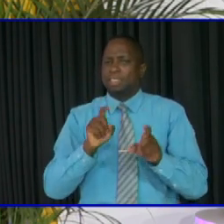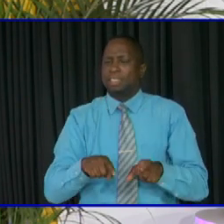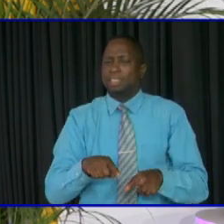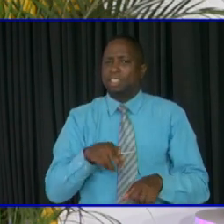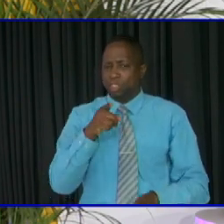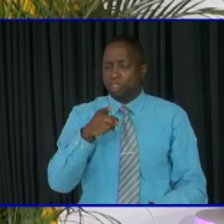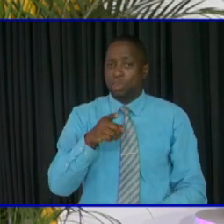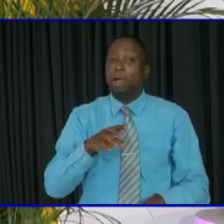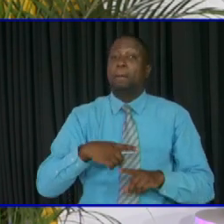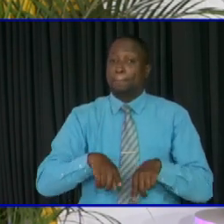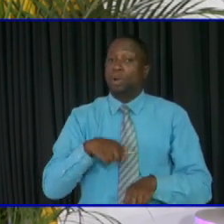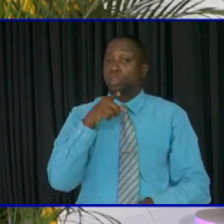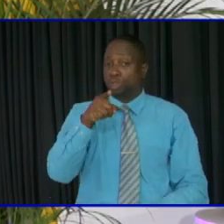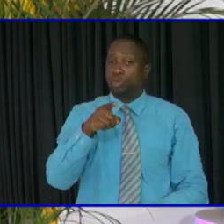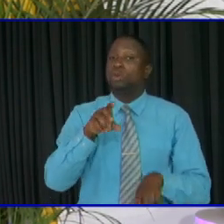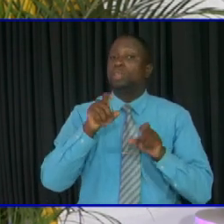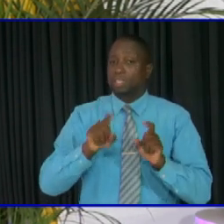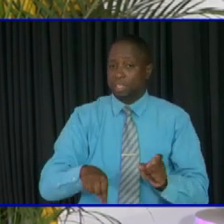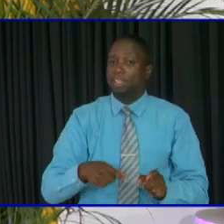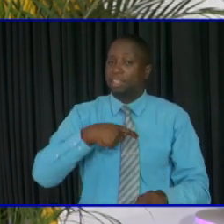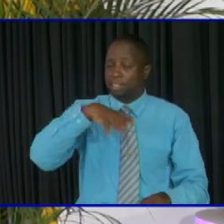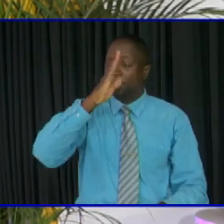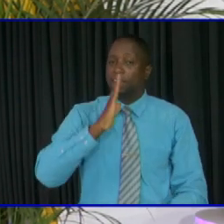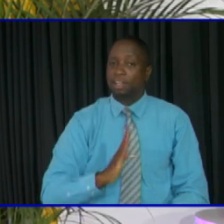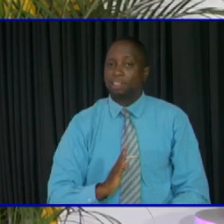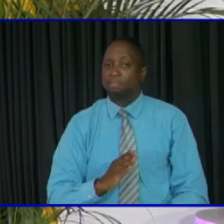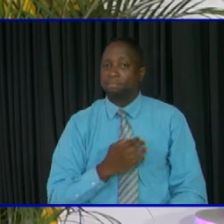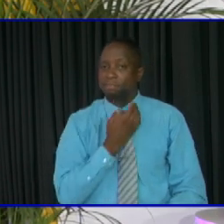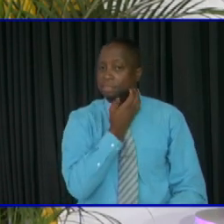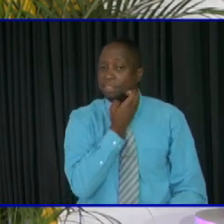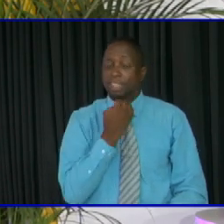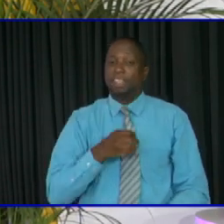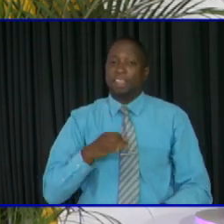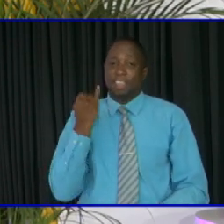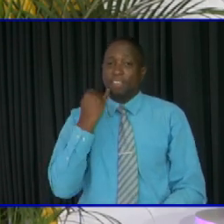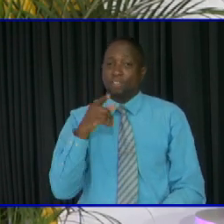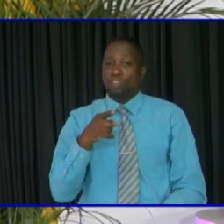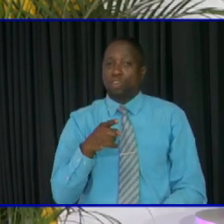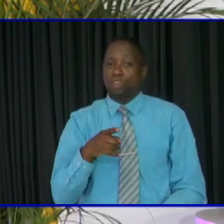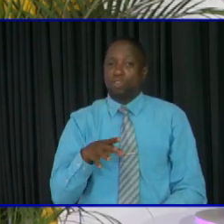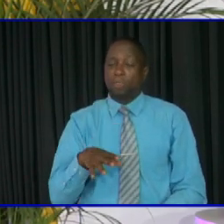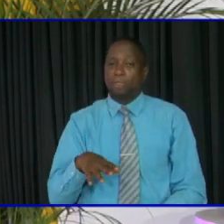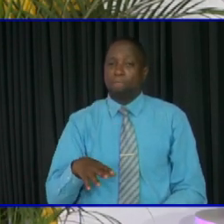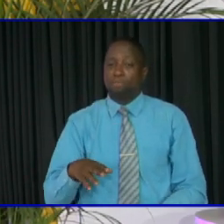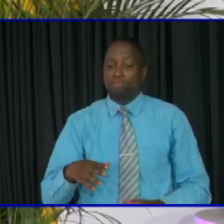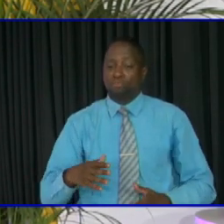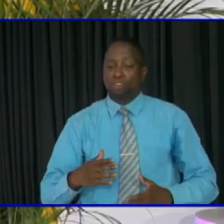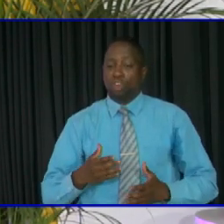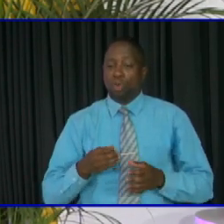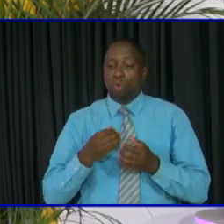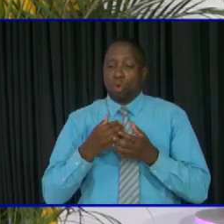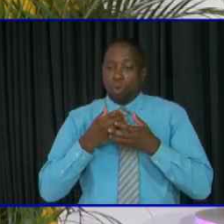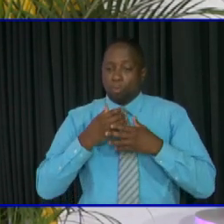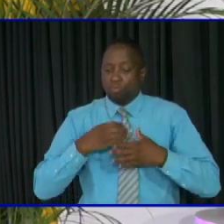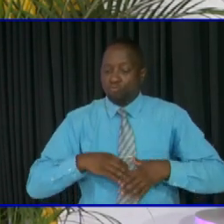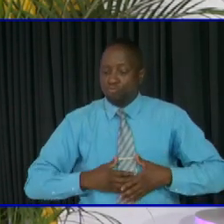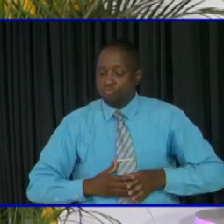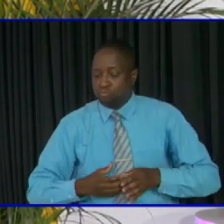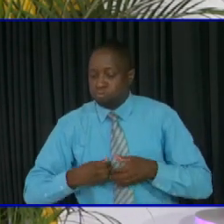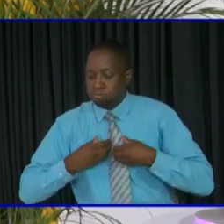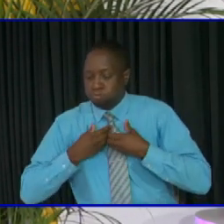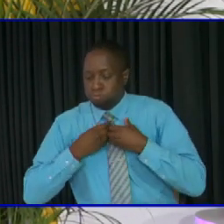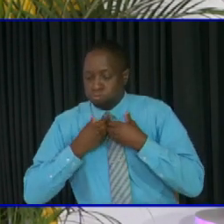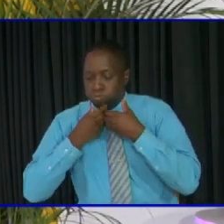you need God in order to be alive. If you remove God's breath from your body, you return to